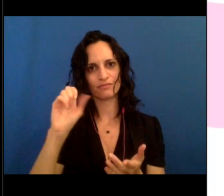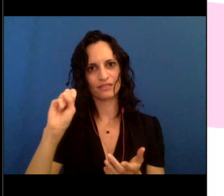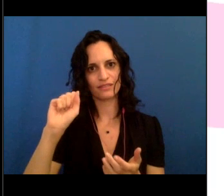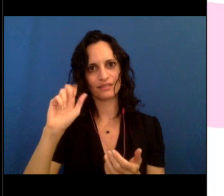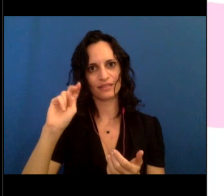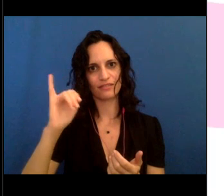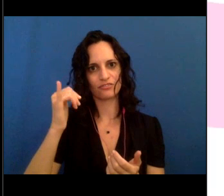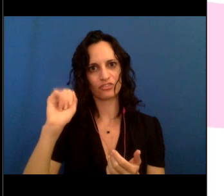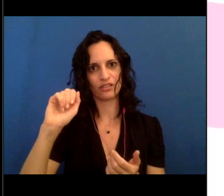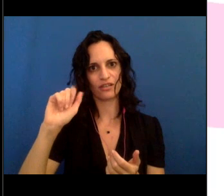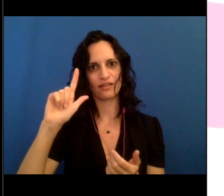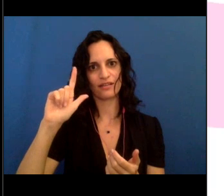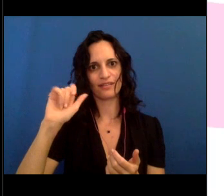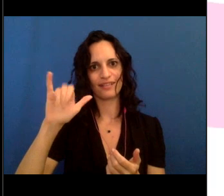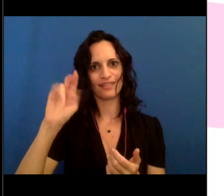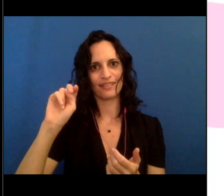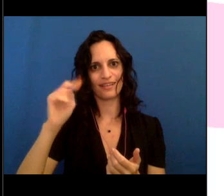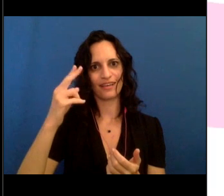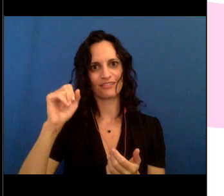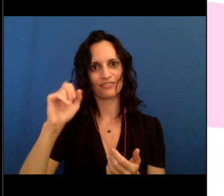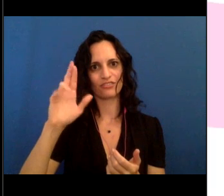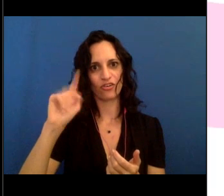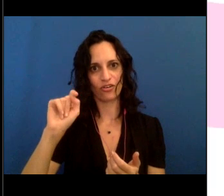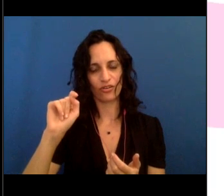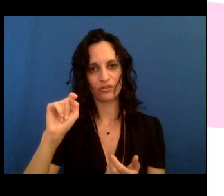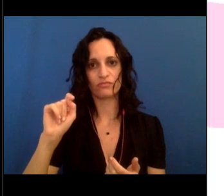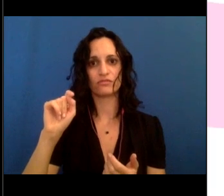wonderful and accomplished human in their own right.